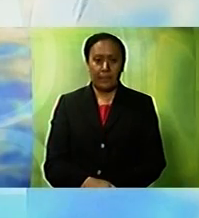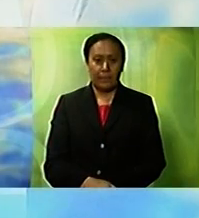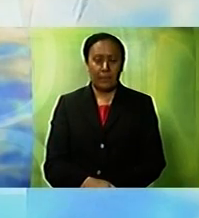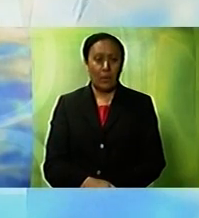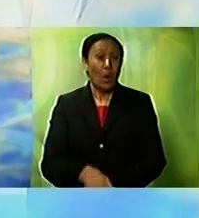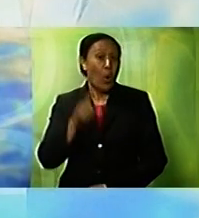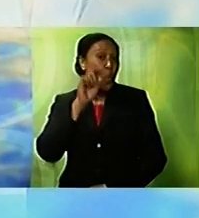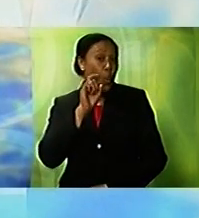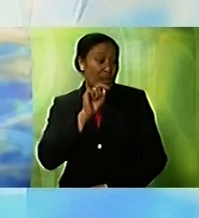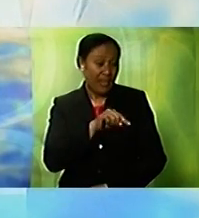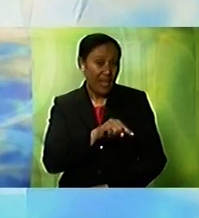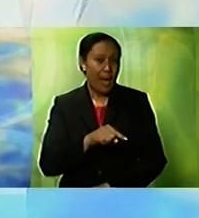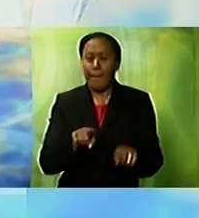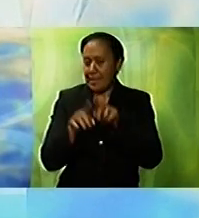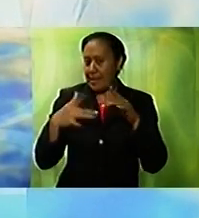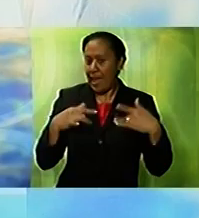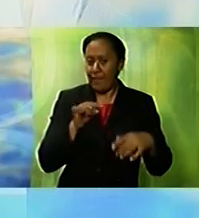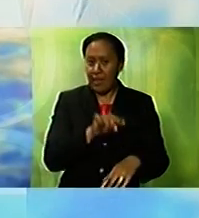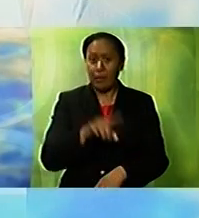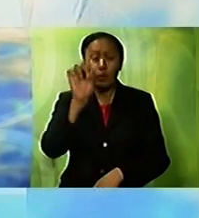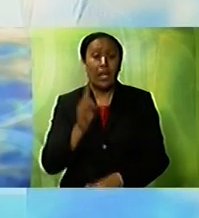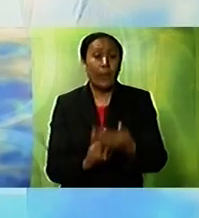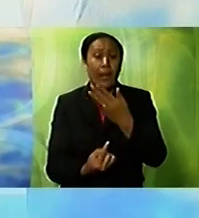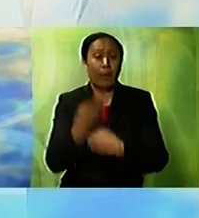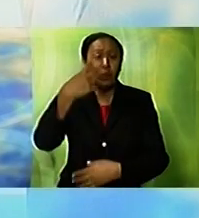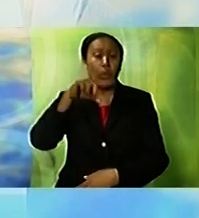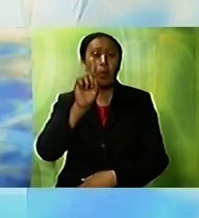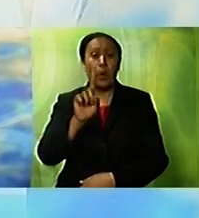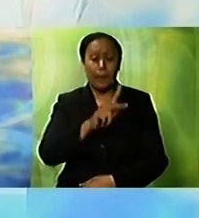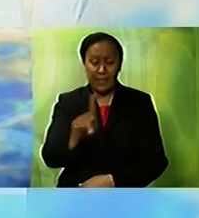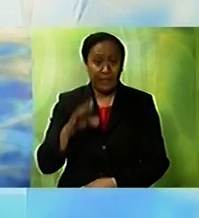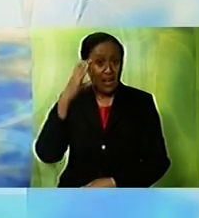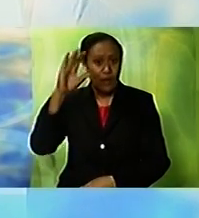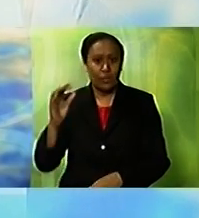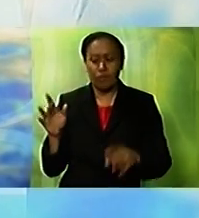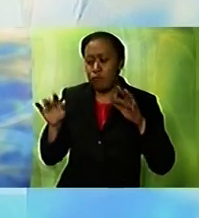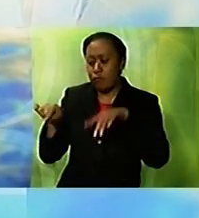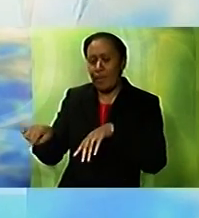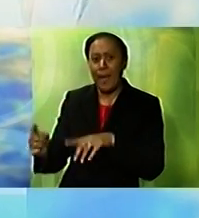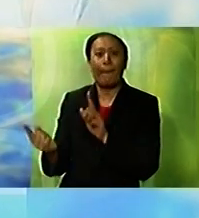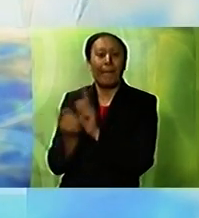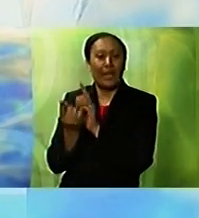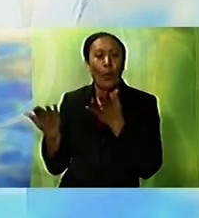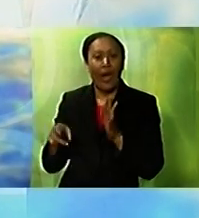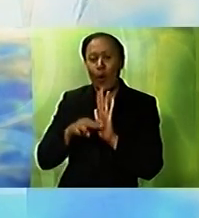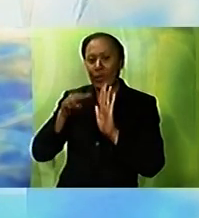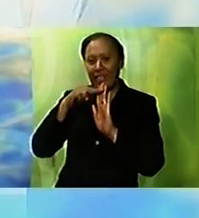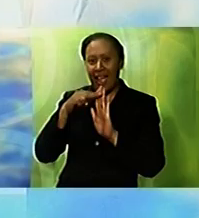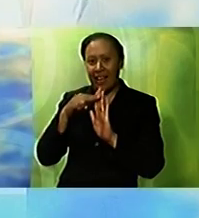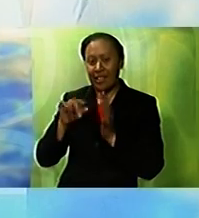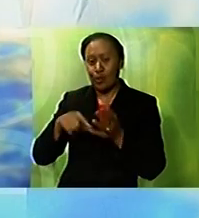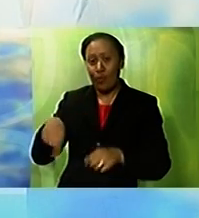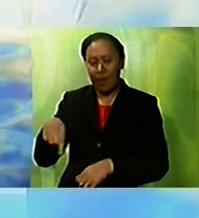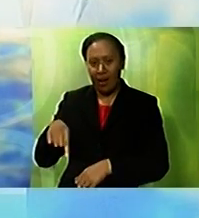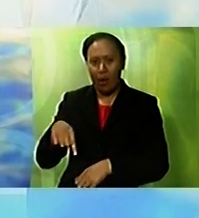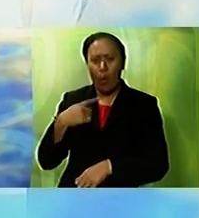Where there is water, there is life. And today, 21 Pacific countries are meeting at the Novotel Hotel in Lambi to find